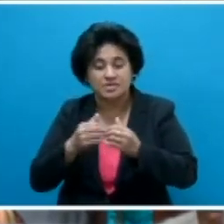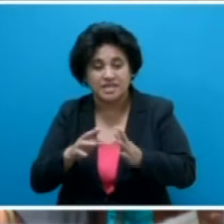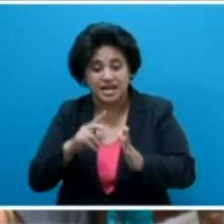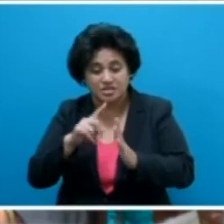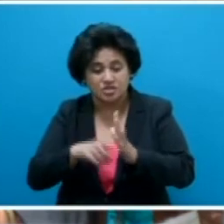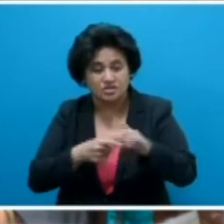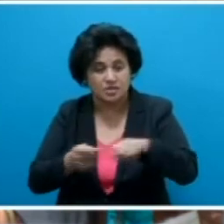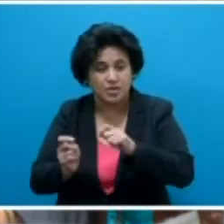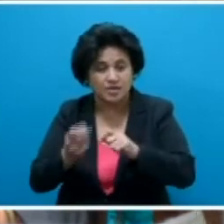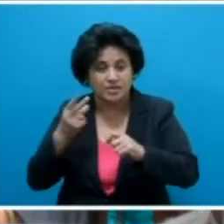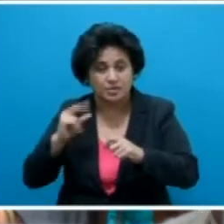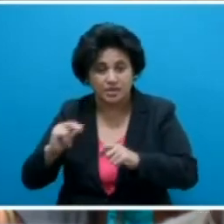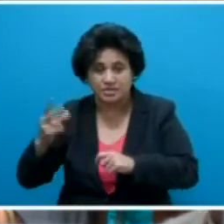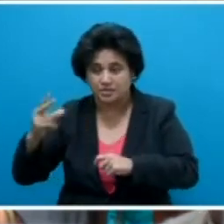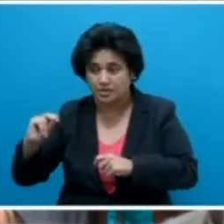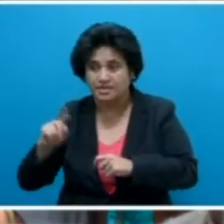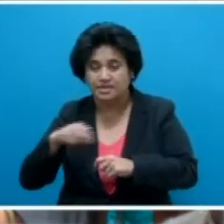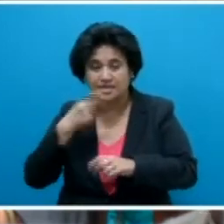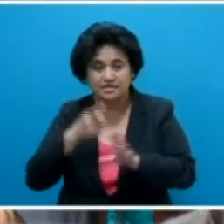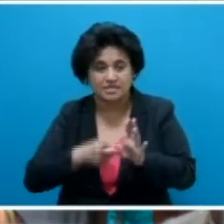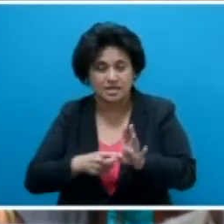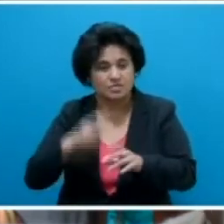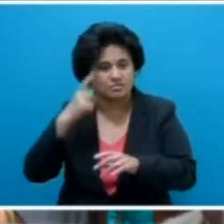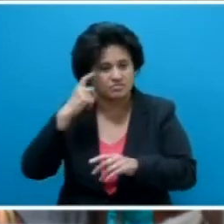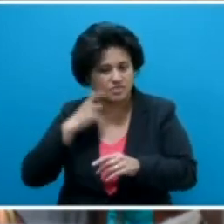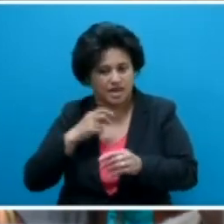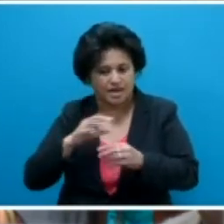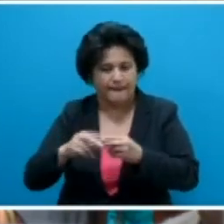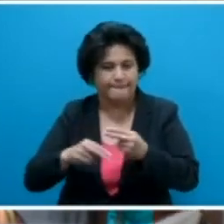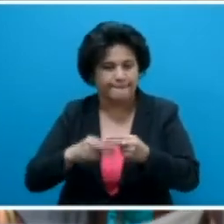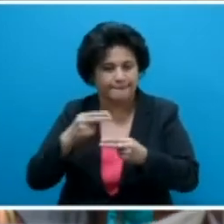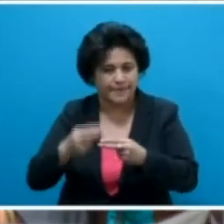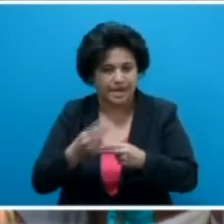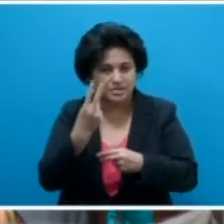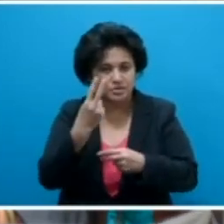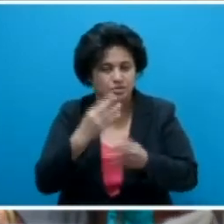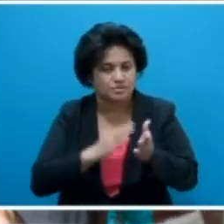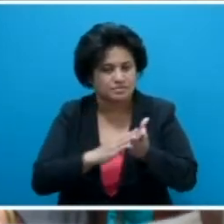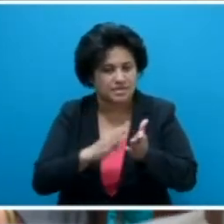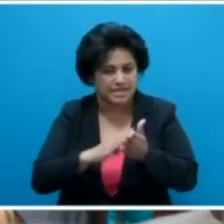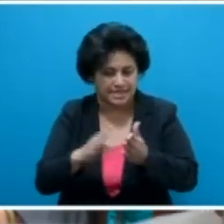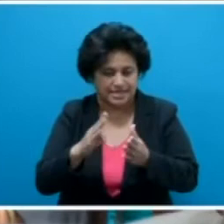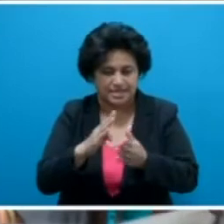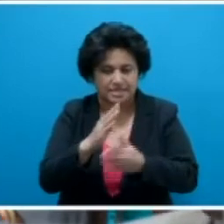2020, when we will try to plant 2 million trees per year.